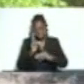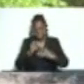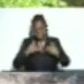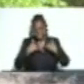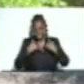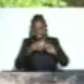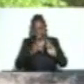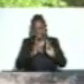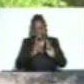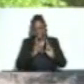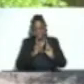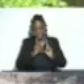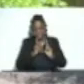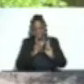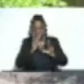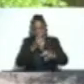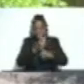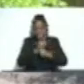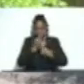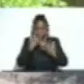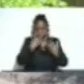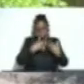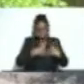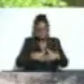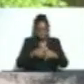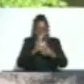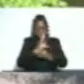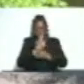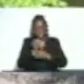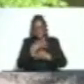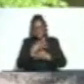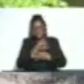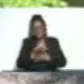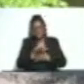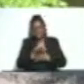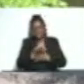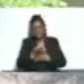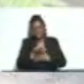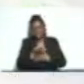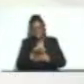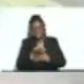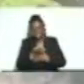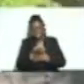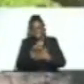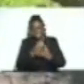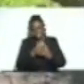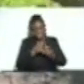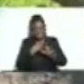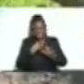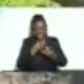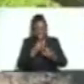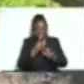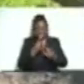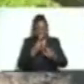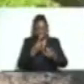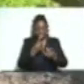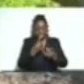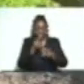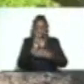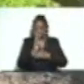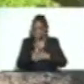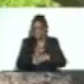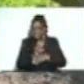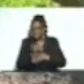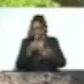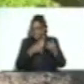learn. You know, getting involved and seeing the interest, becoming interested. Always great to be part of these events where we